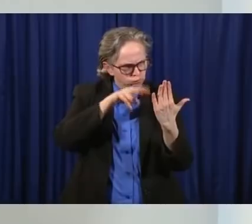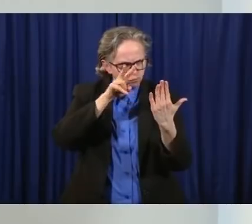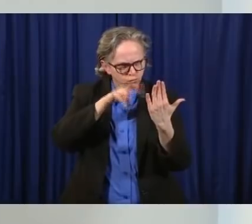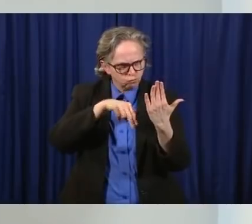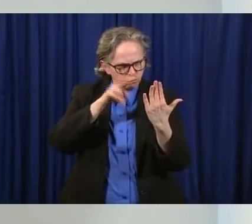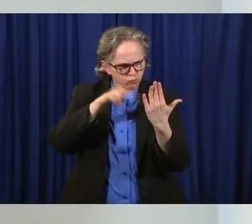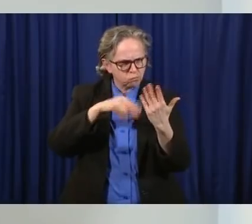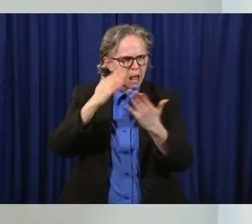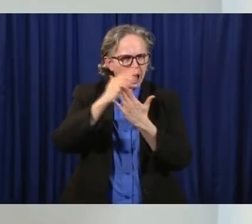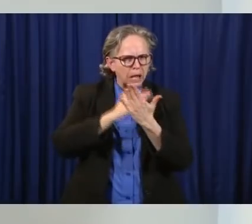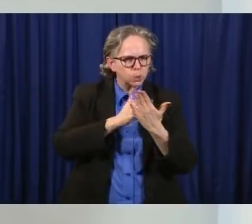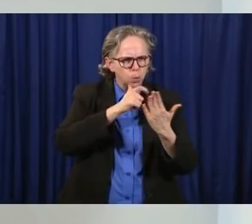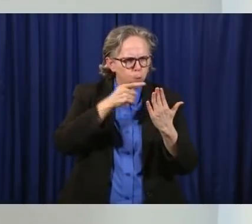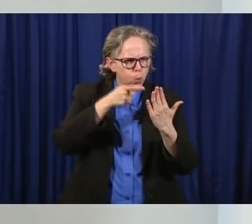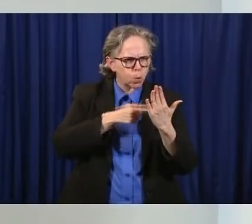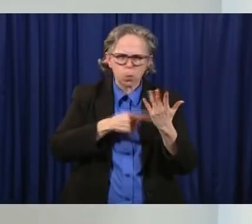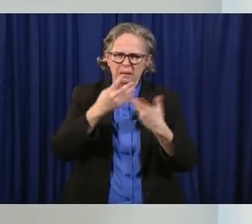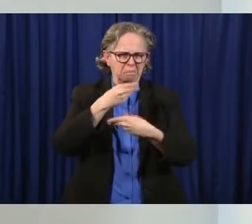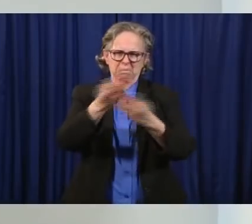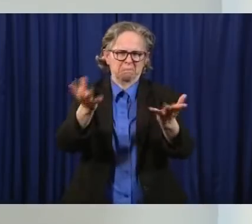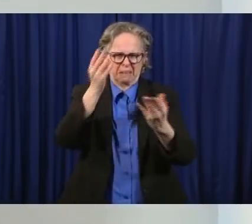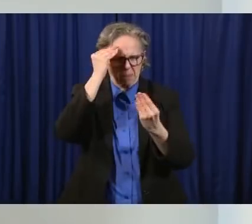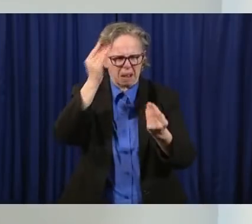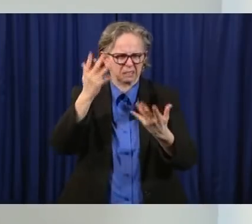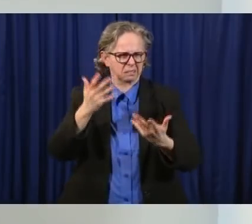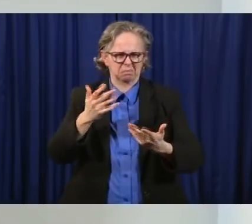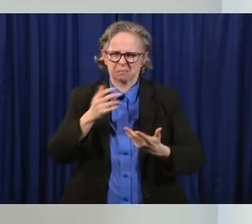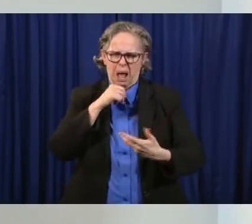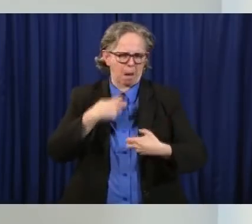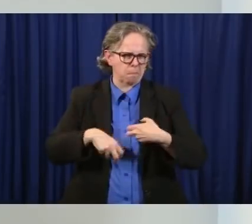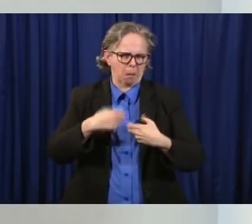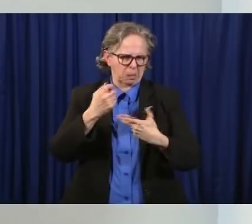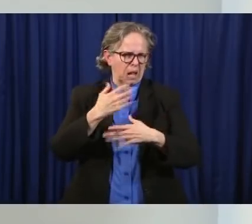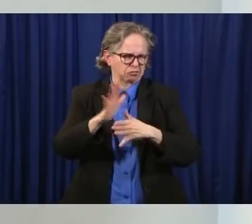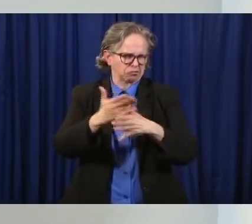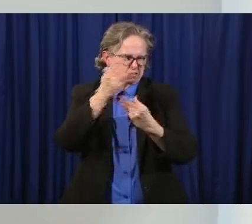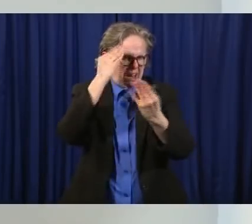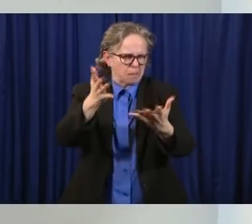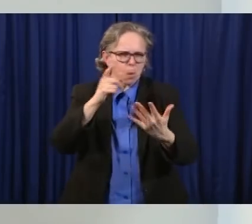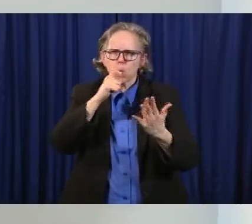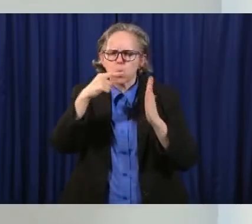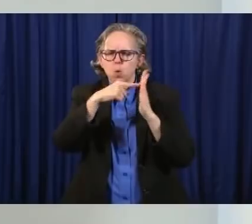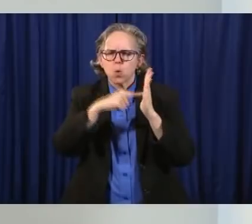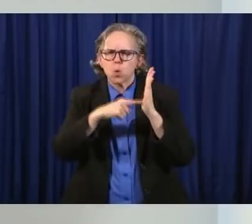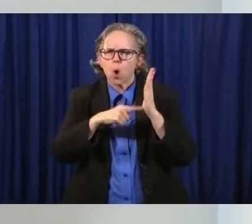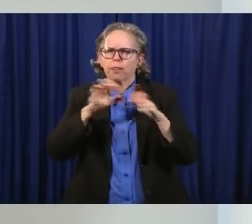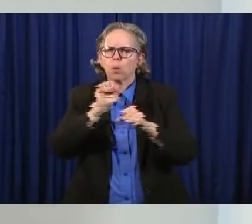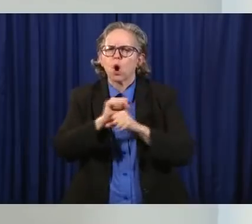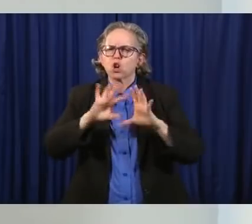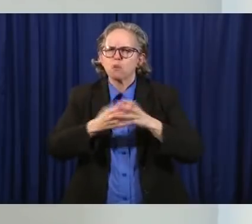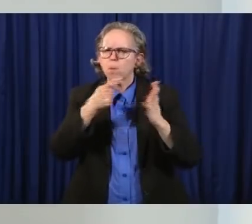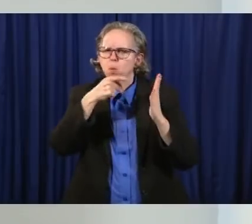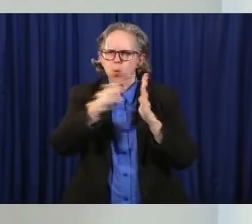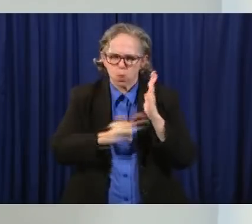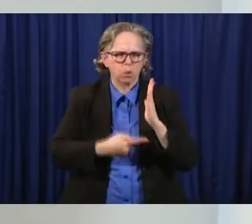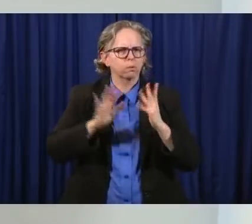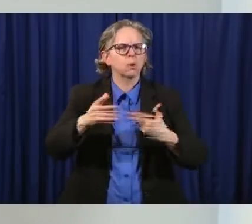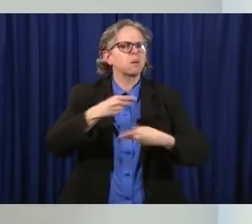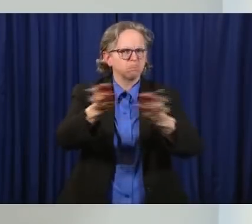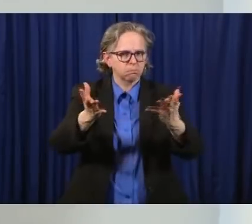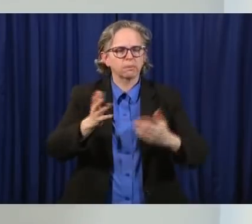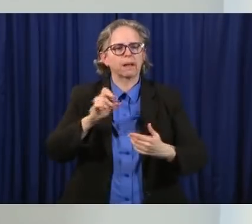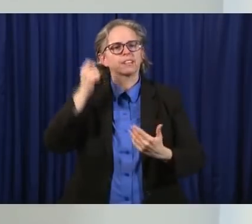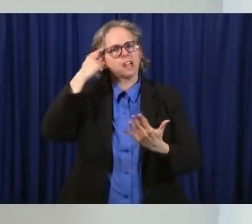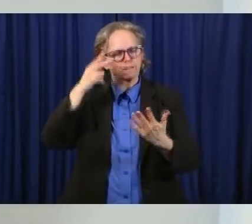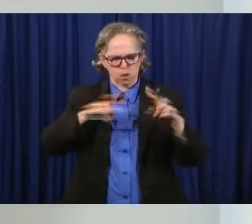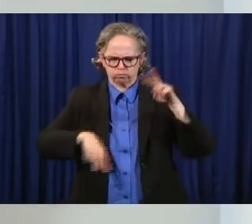here. That is not a problem at all. The press team should be able to get that to you pretty easily. But that's the